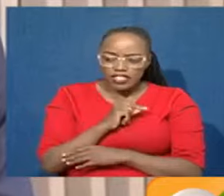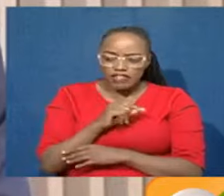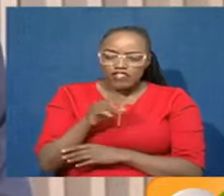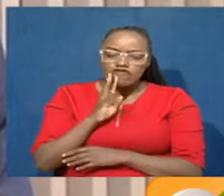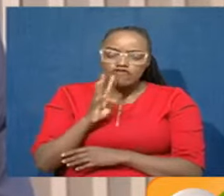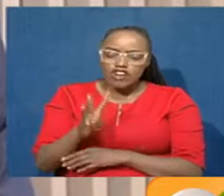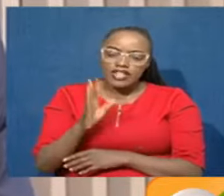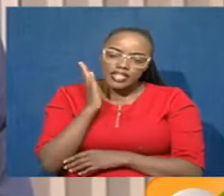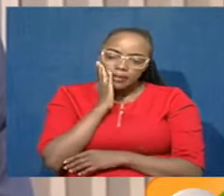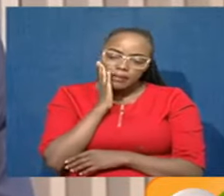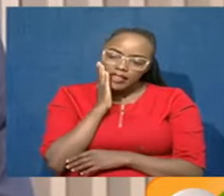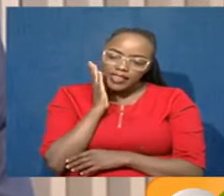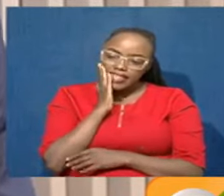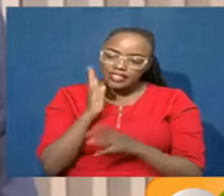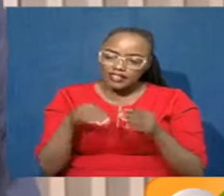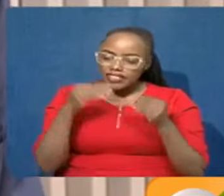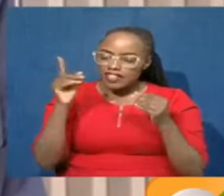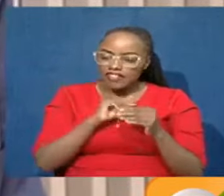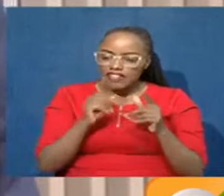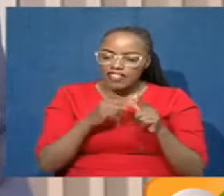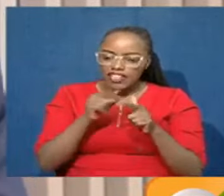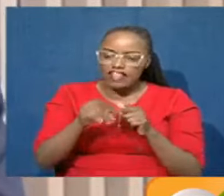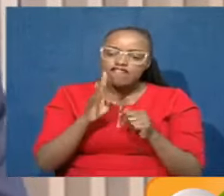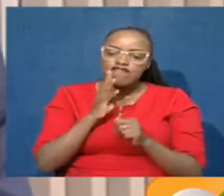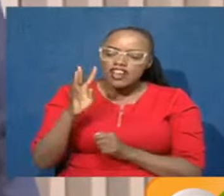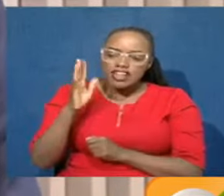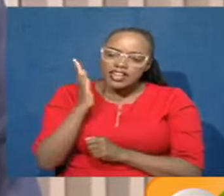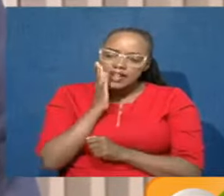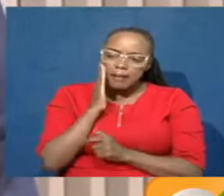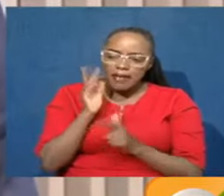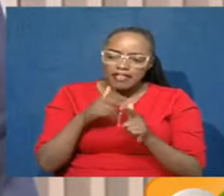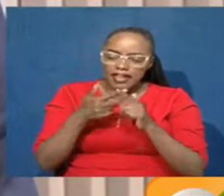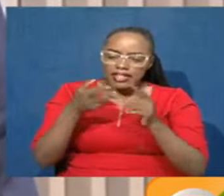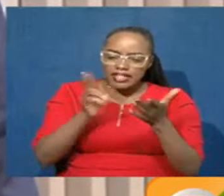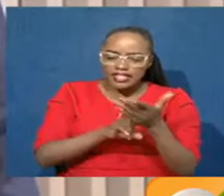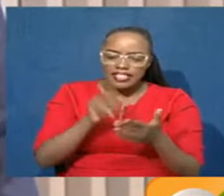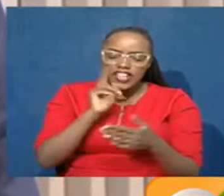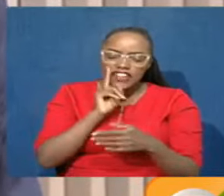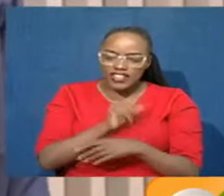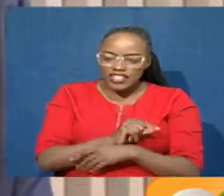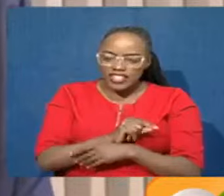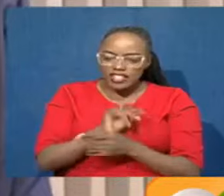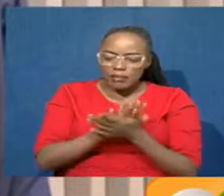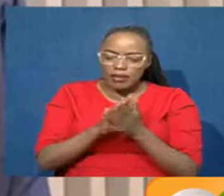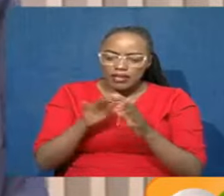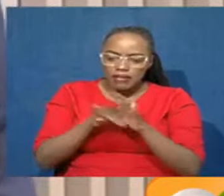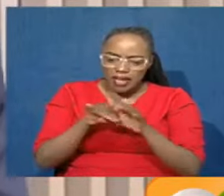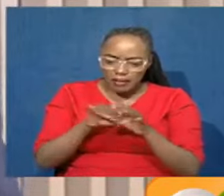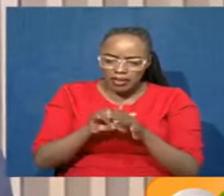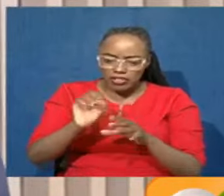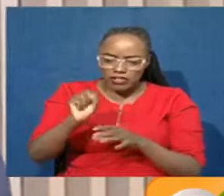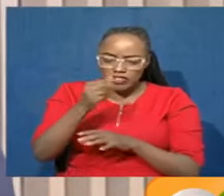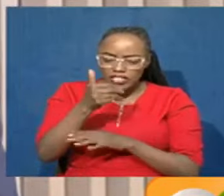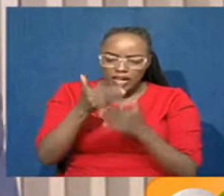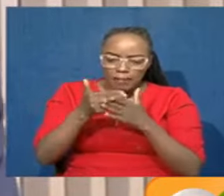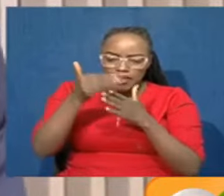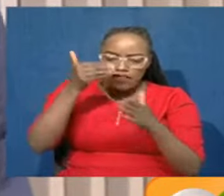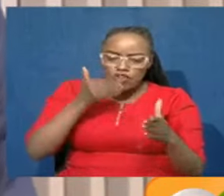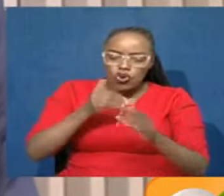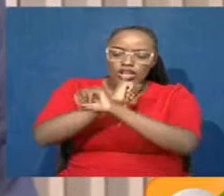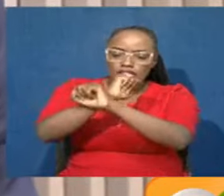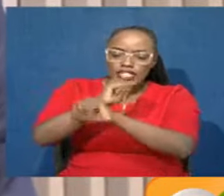400 mothers. And those 400 mothers, we have actually registered them, you know, to be members of SHA. Mm-hmm. They used to be under Linda